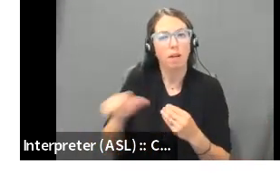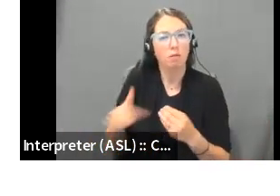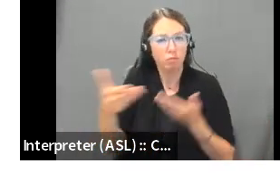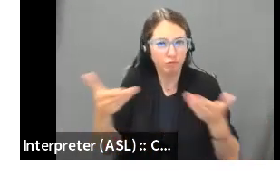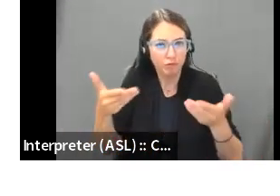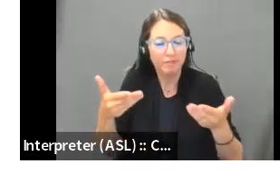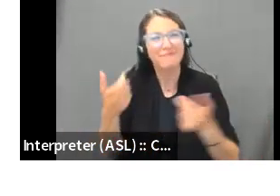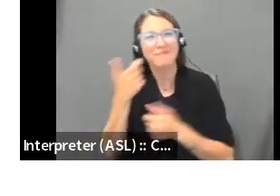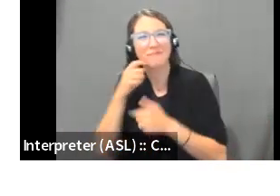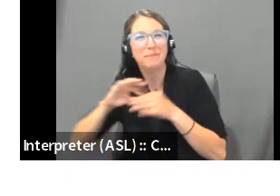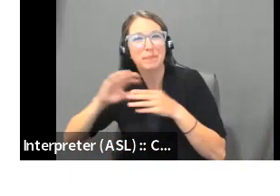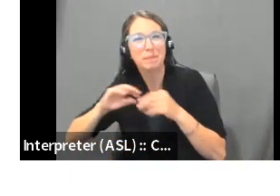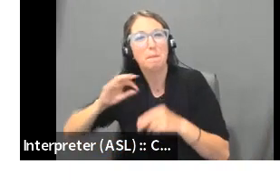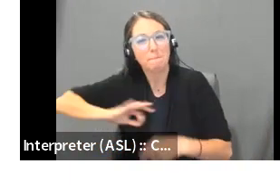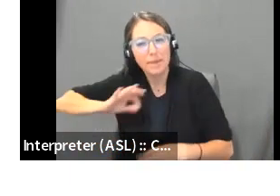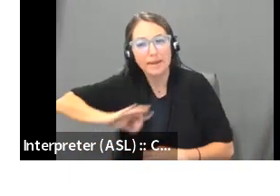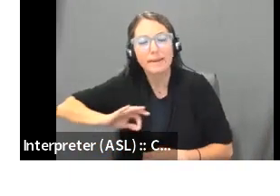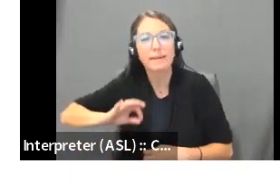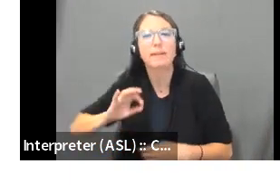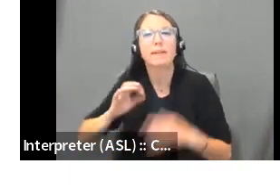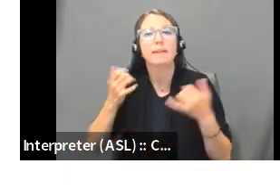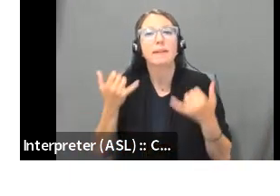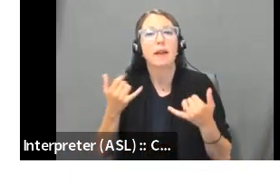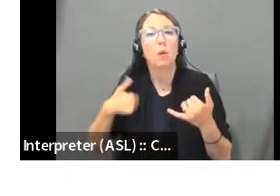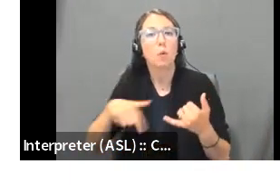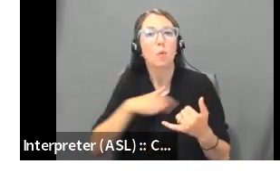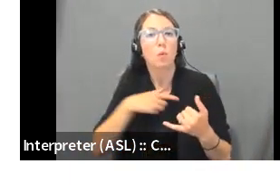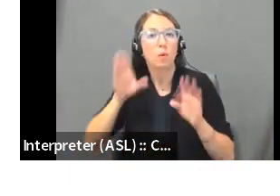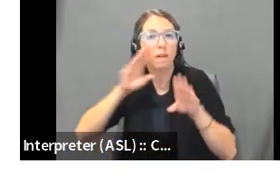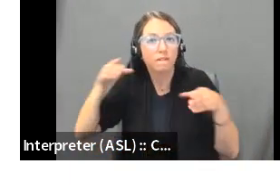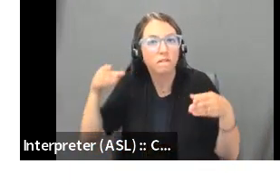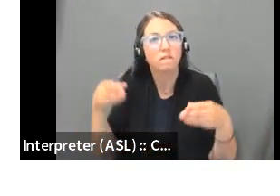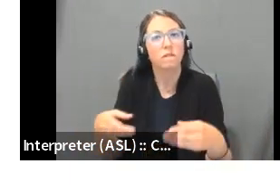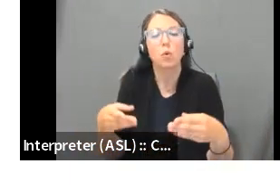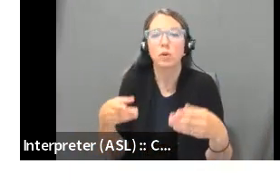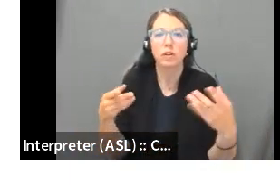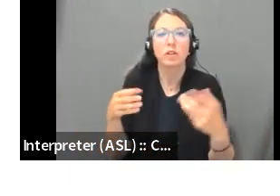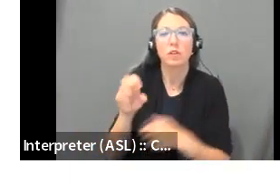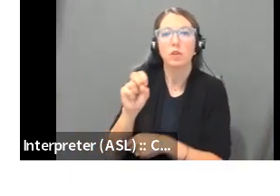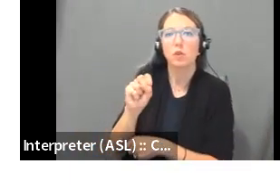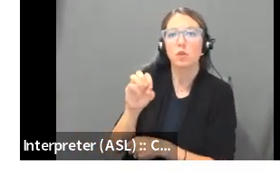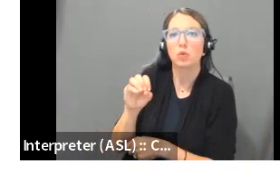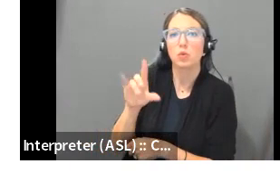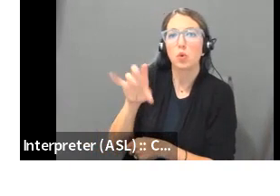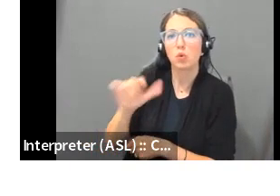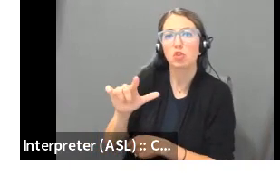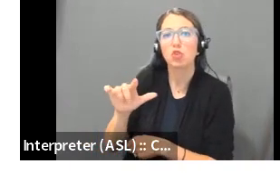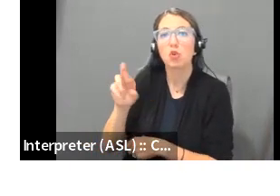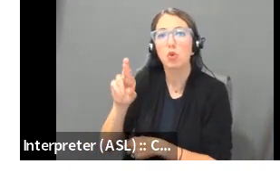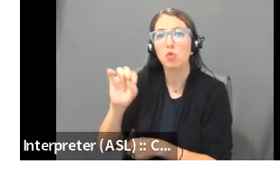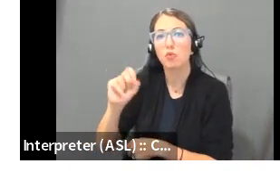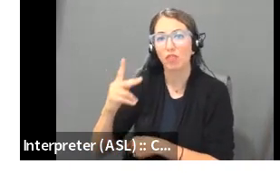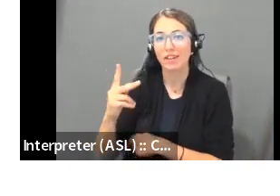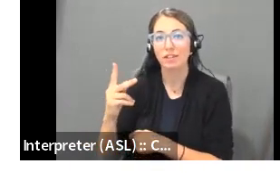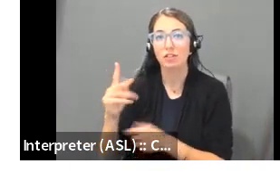mentioned in Maine, we've narrowed that scope to implement a universal social risk screening tool, which really just means that we're going to give access